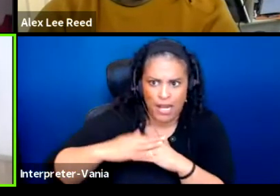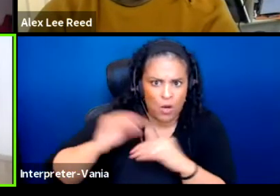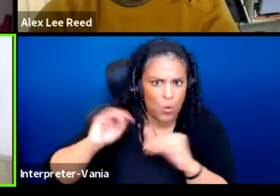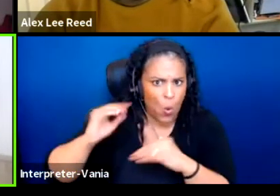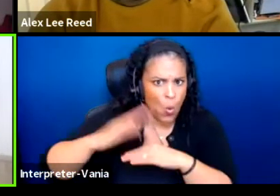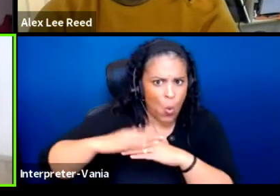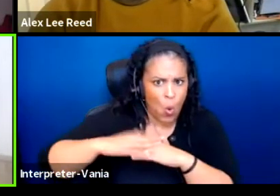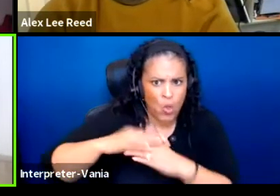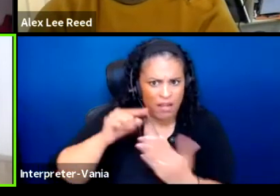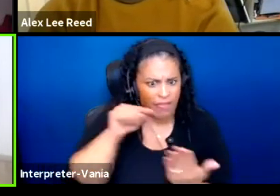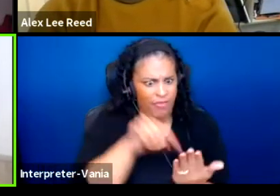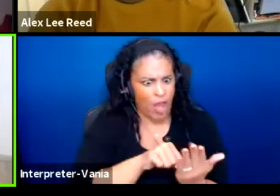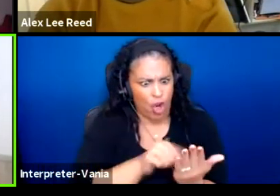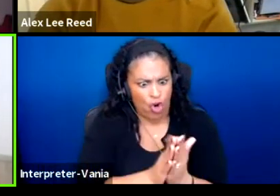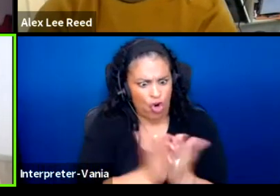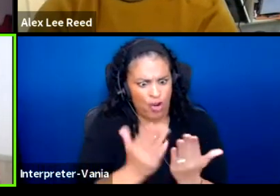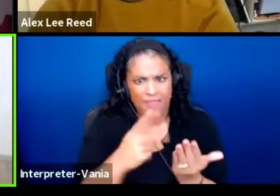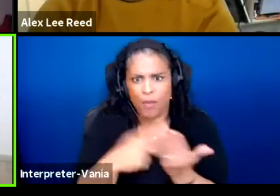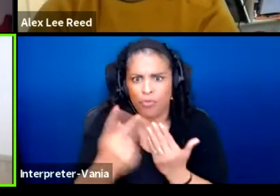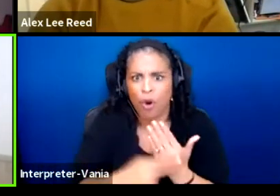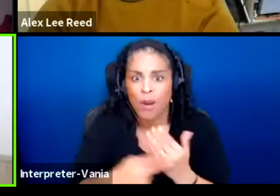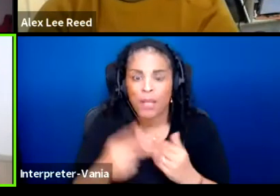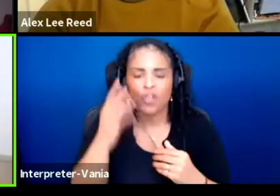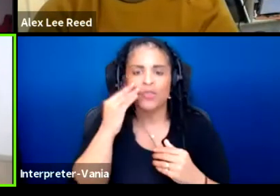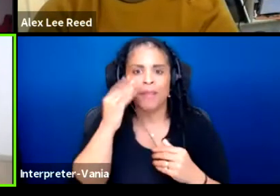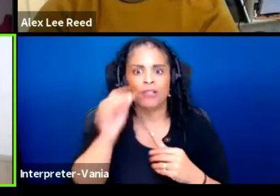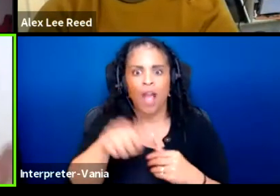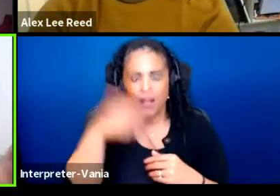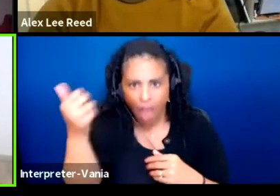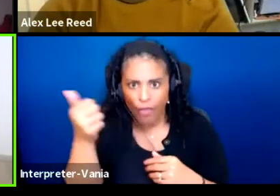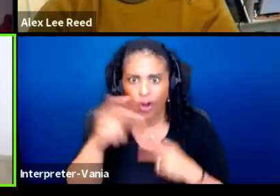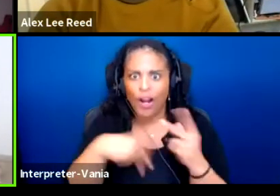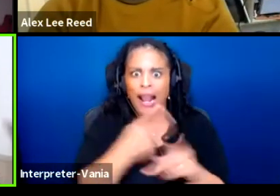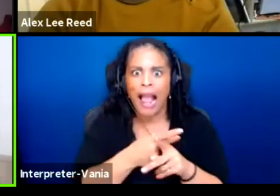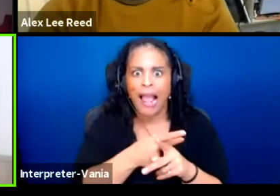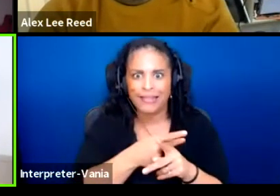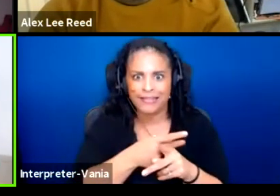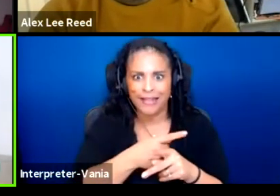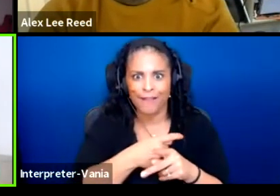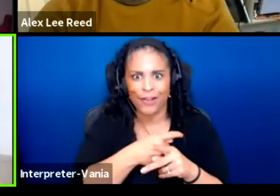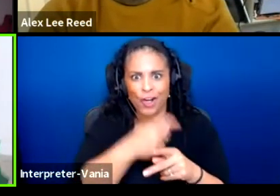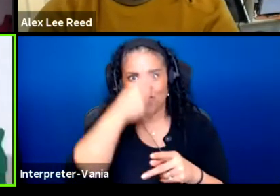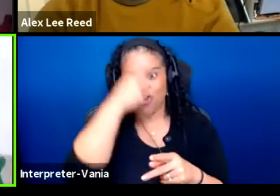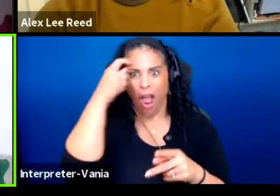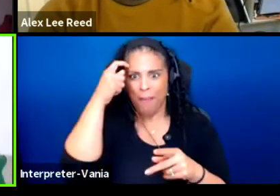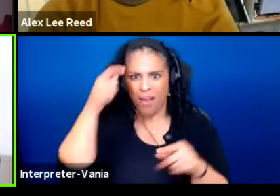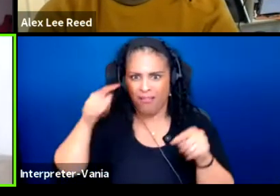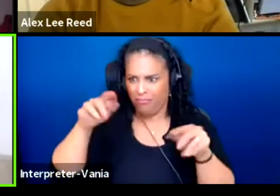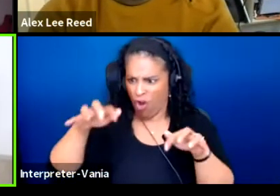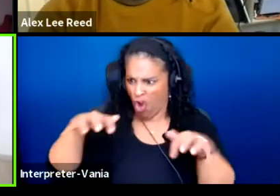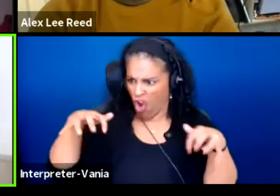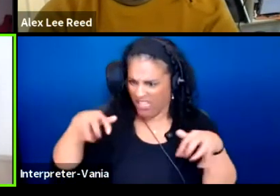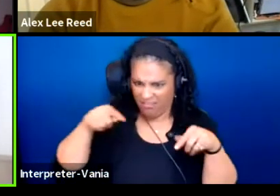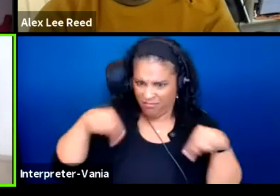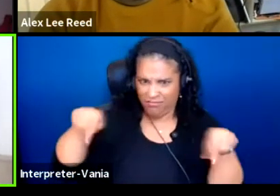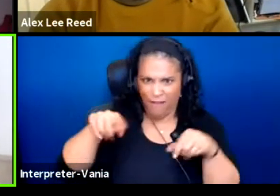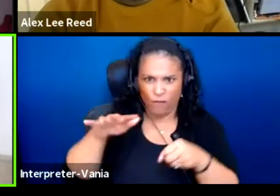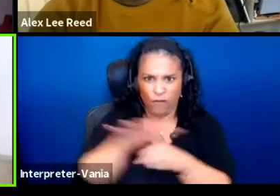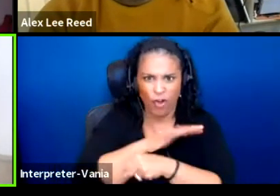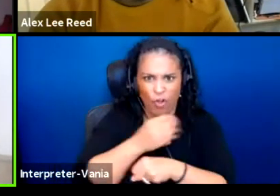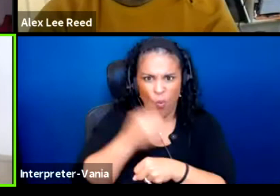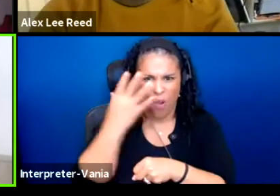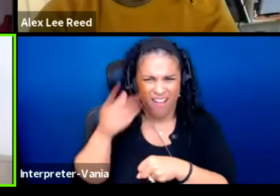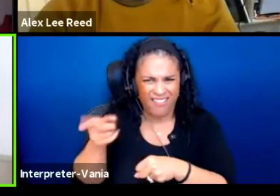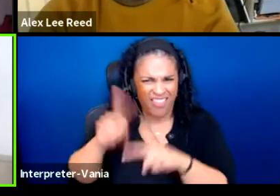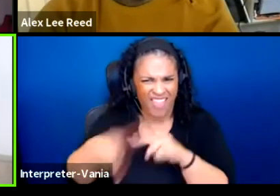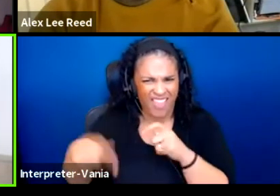program for you. And so then you're experiencing another type of trauma when having to be surrounded by this audience who can't relate